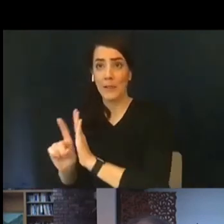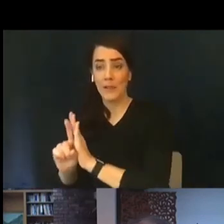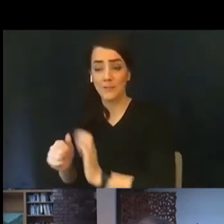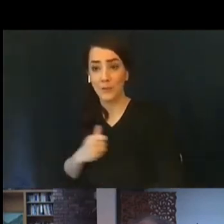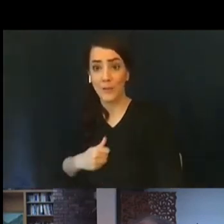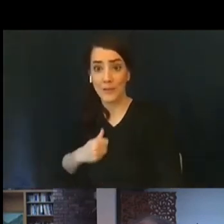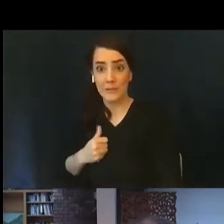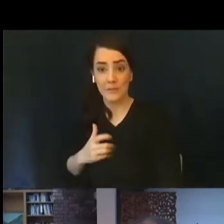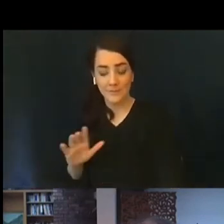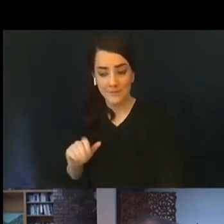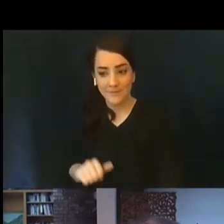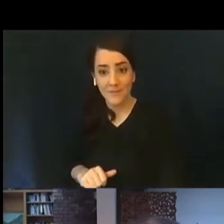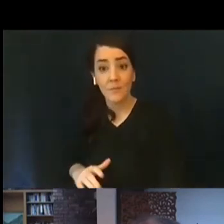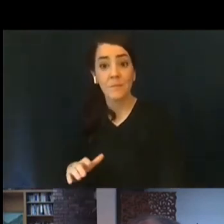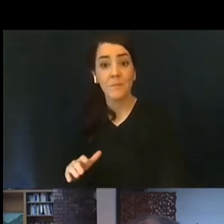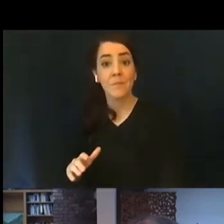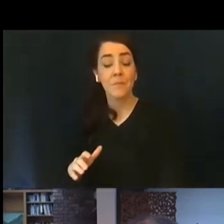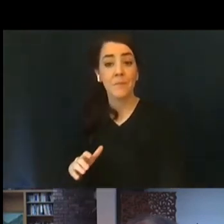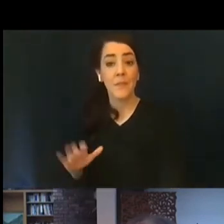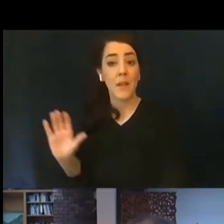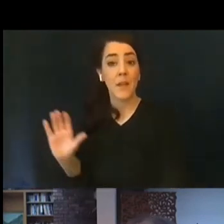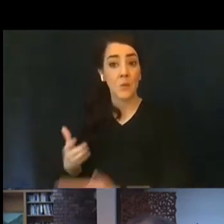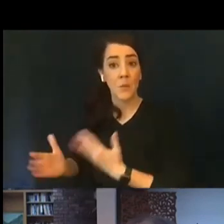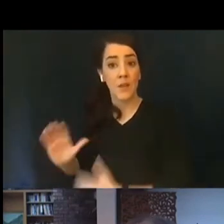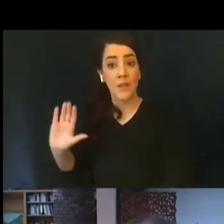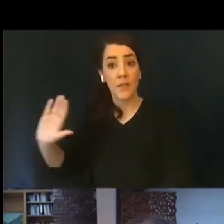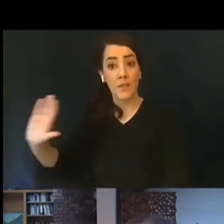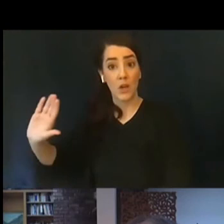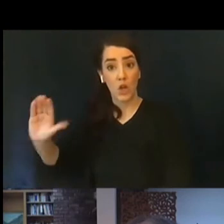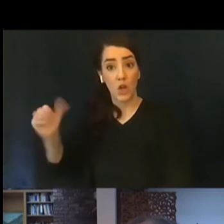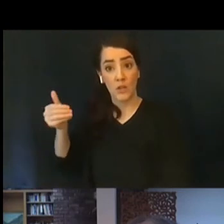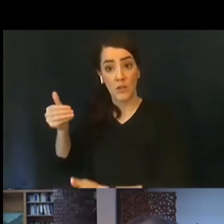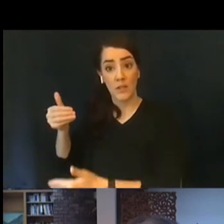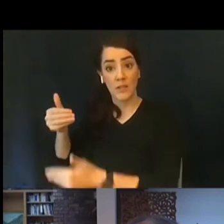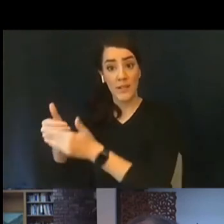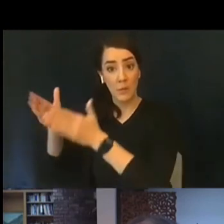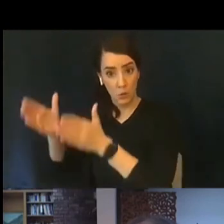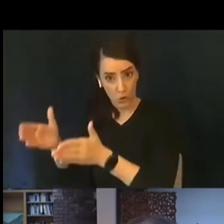Um, but, uh, that he was rumored to have been accountable.